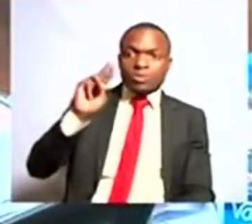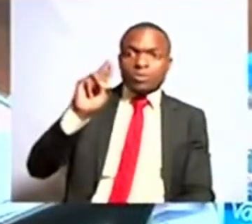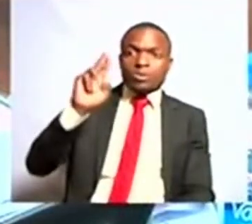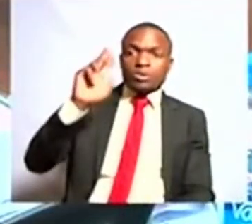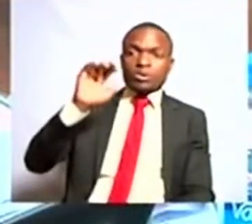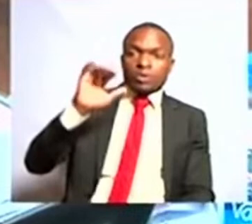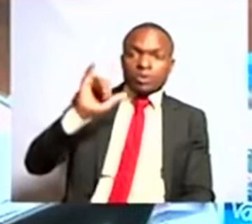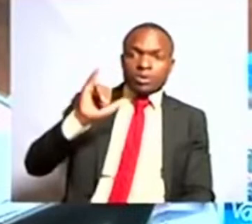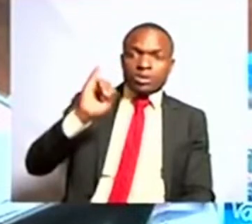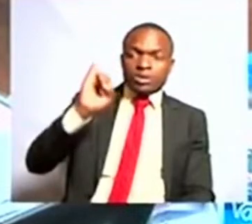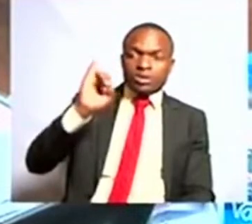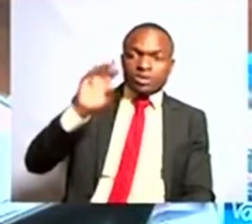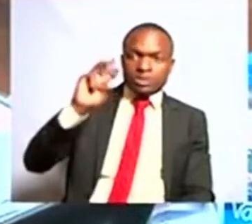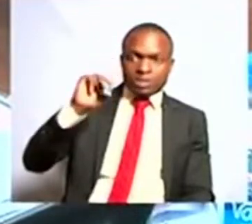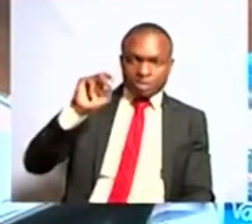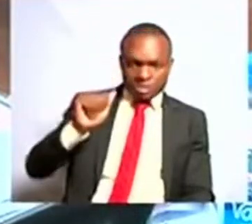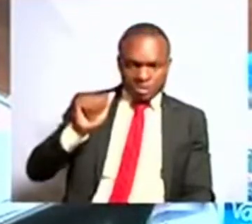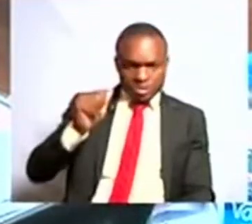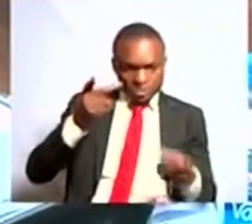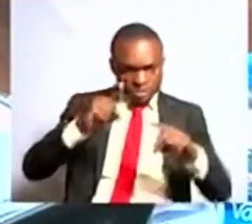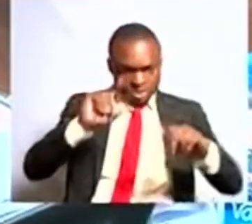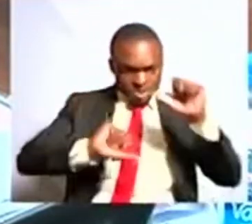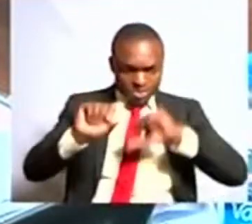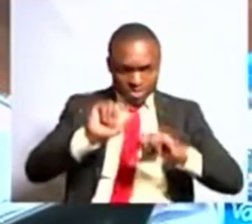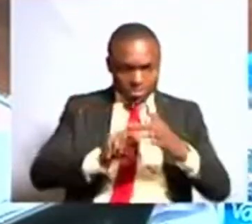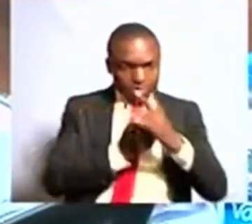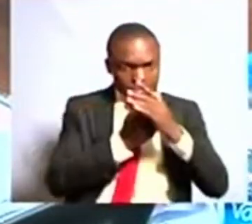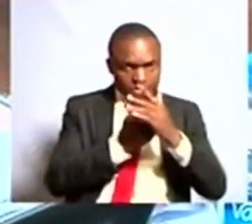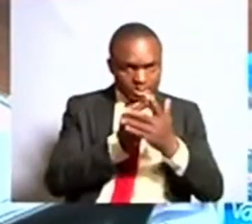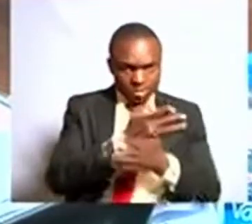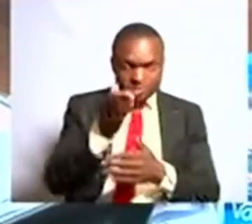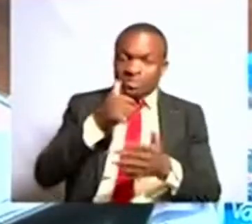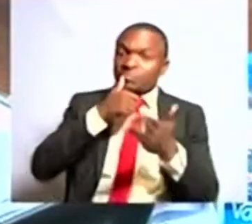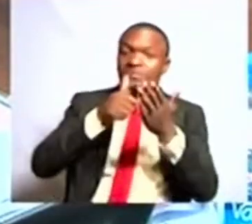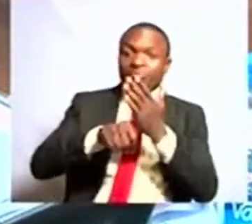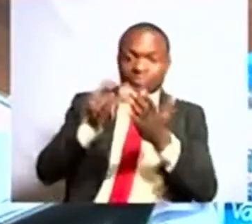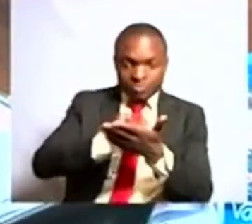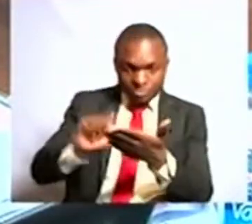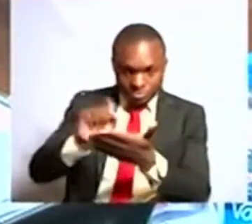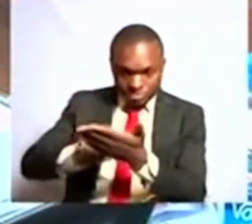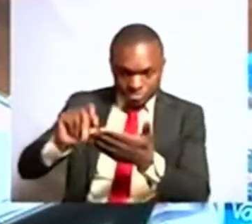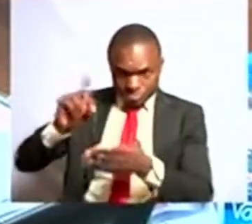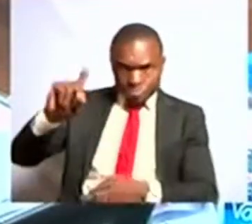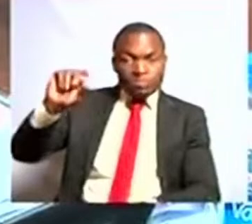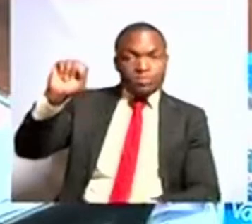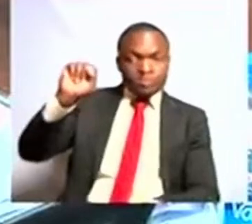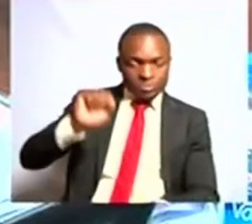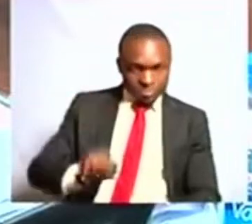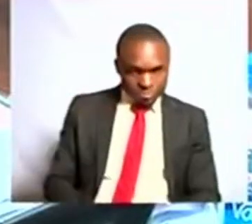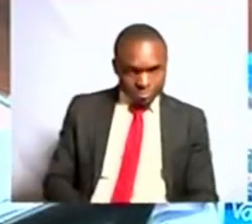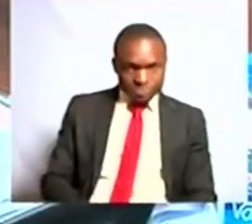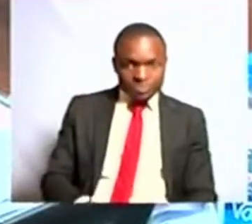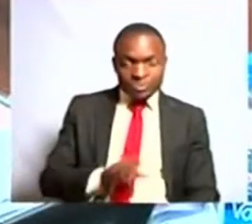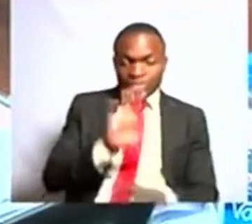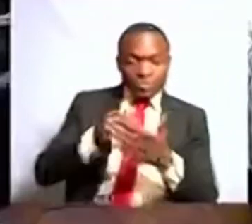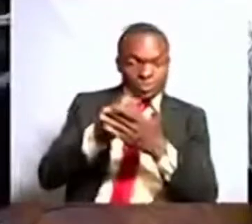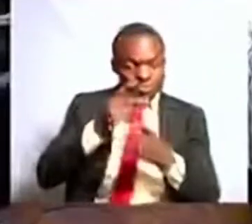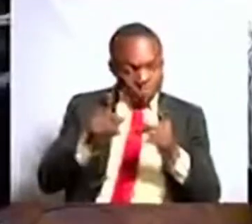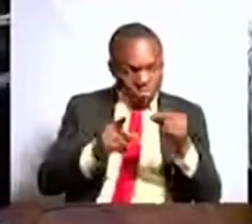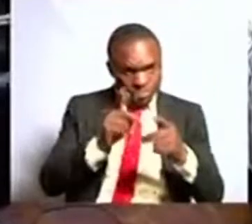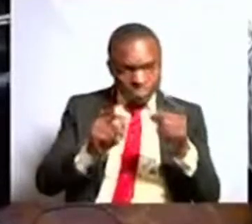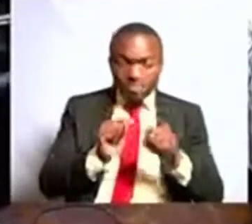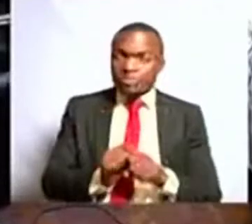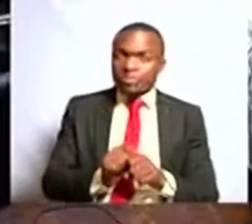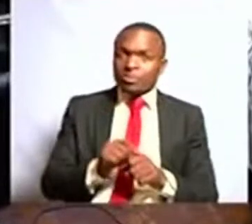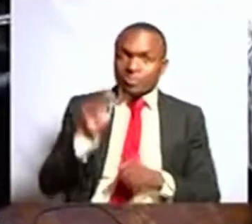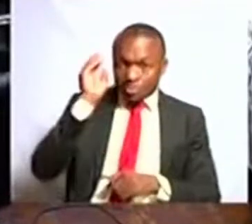Yes, Chair, and just as the right, you see, when an audit starts, there's an interim management letter written to the controlling officer. It's a whole process. You